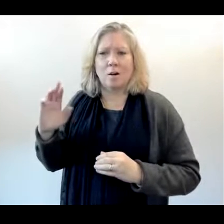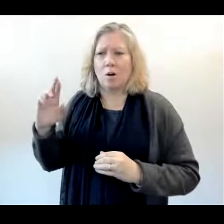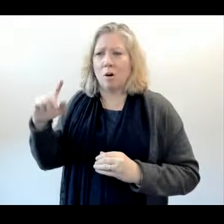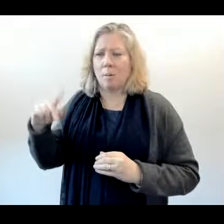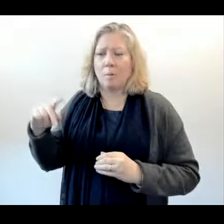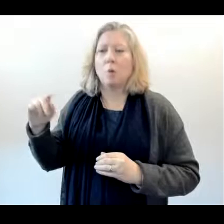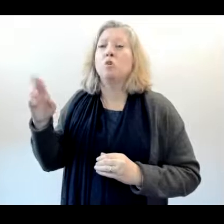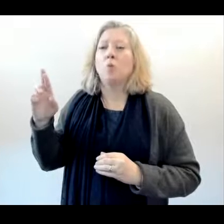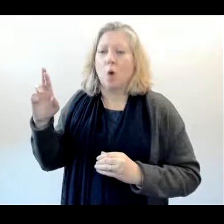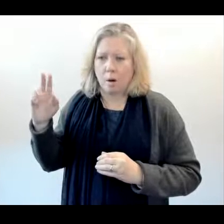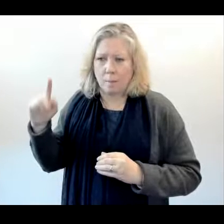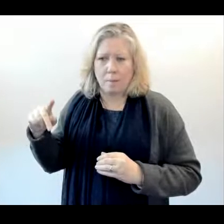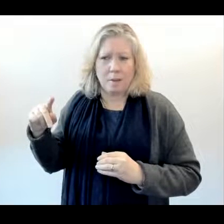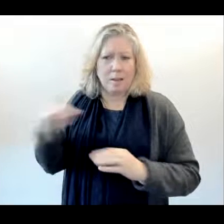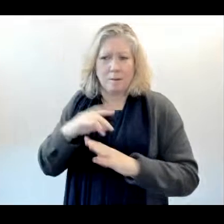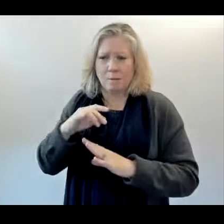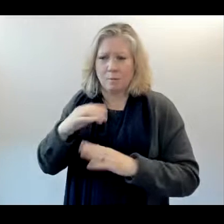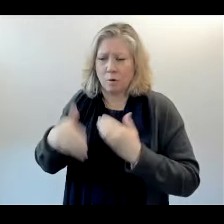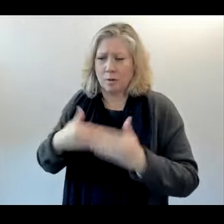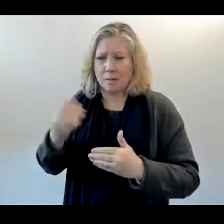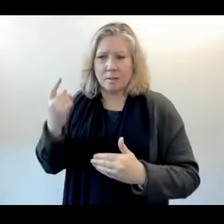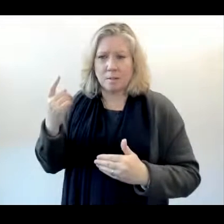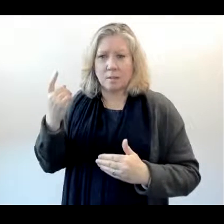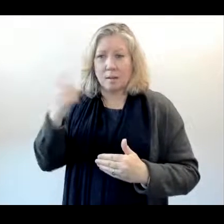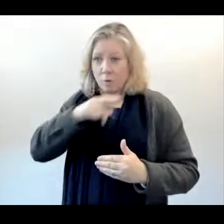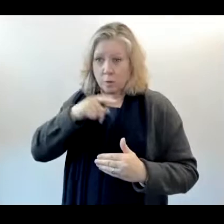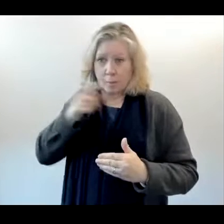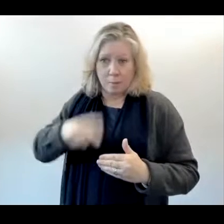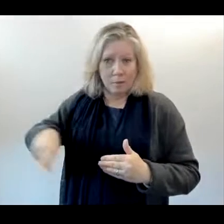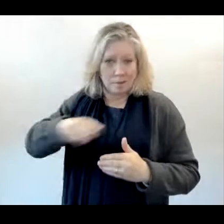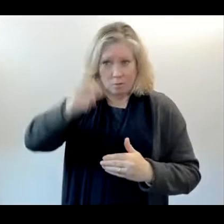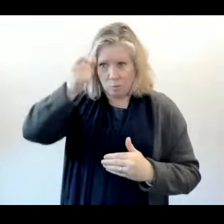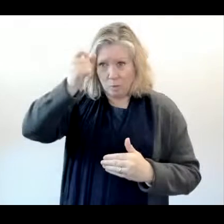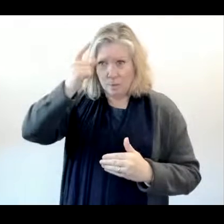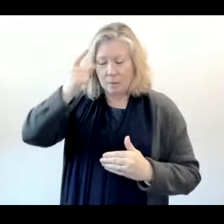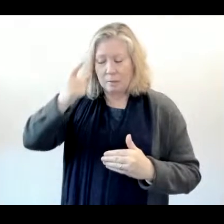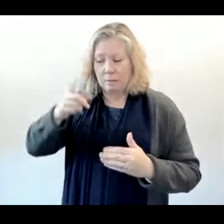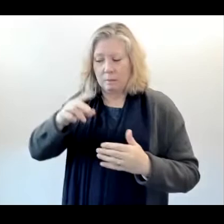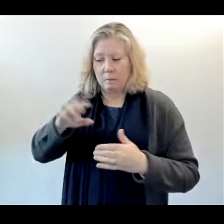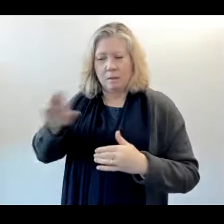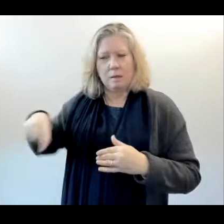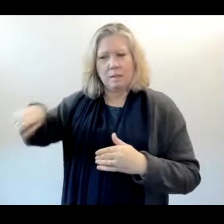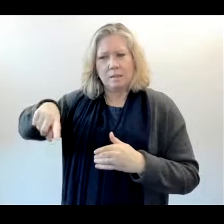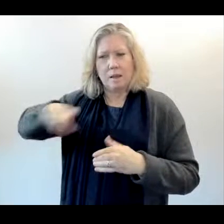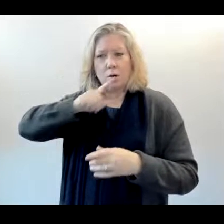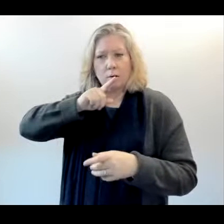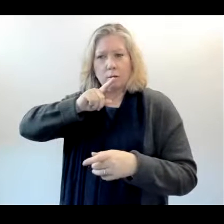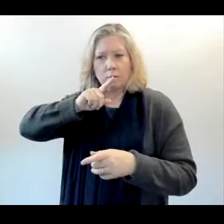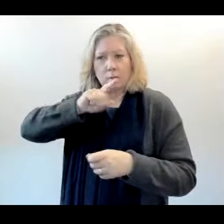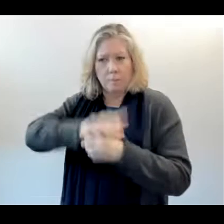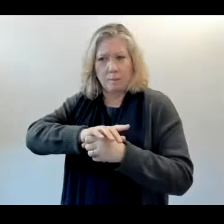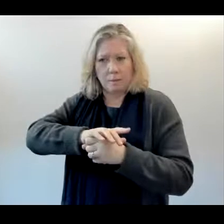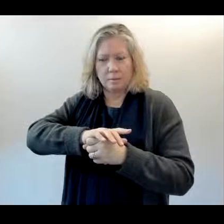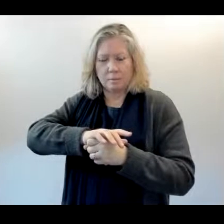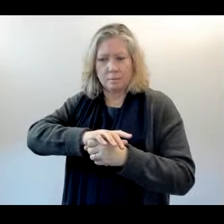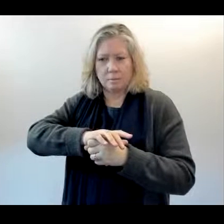phases, for the public's understanding, is there commitment on behalf of the development team